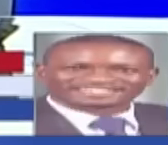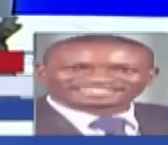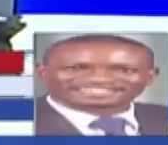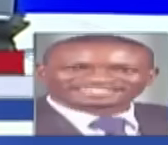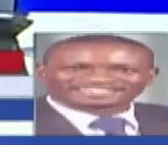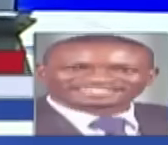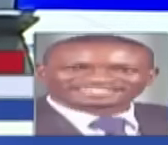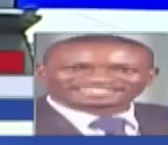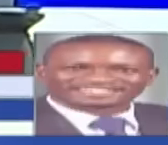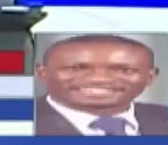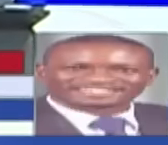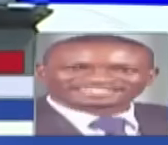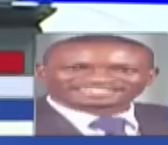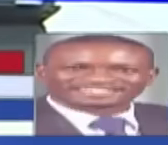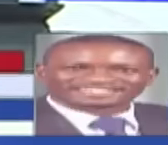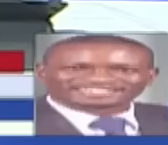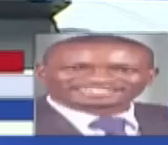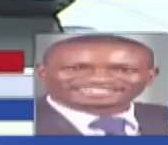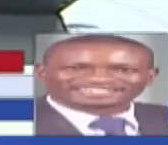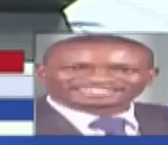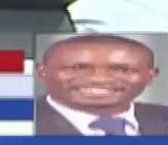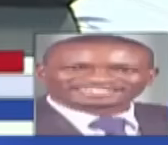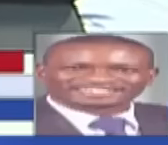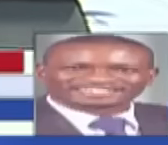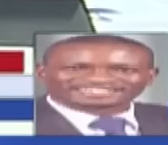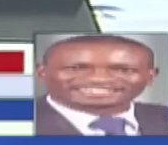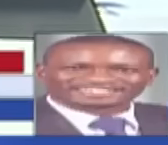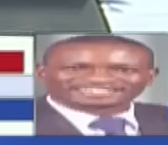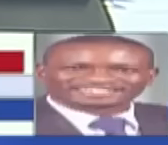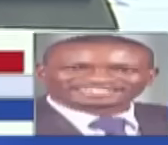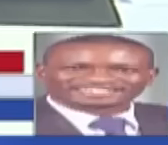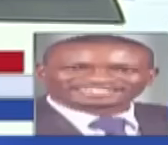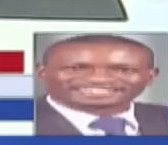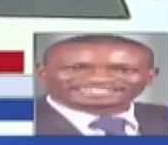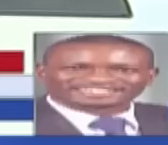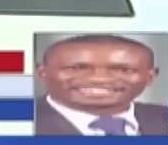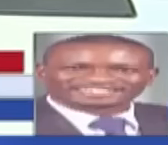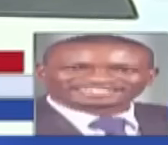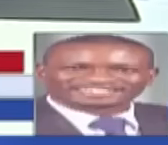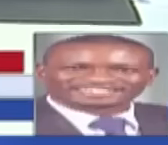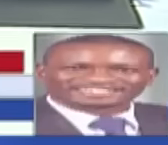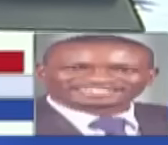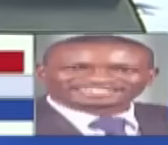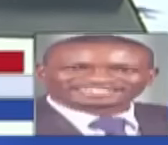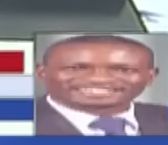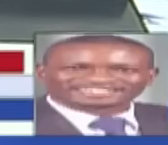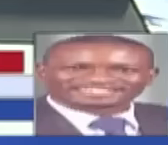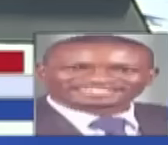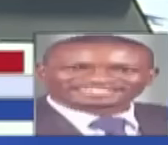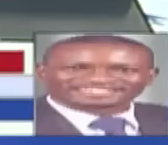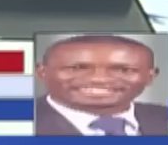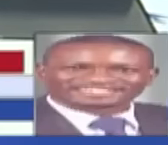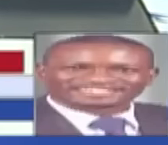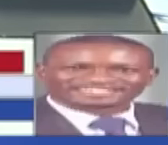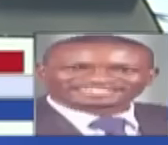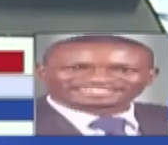a situation where these structures and procedures would become a hindrance to the achievement of what the membership would want to do. Because